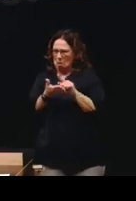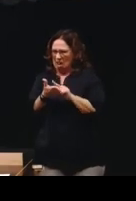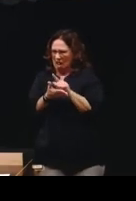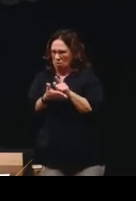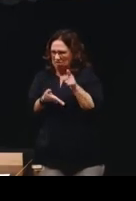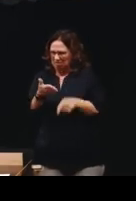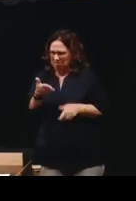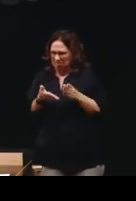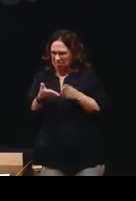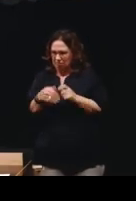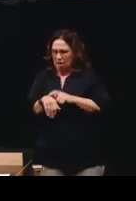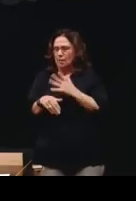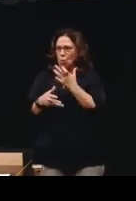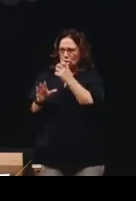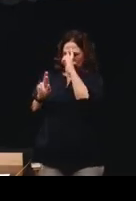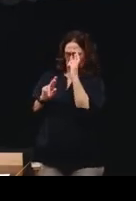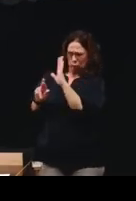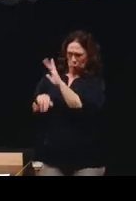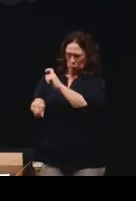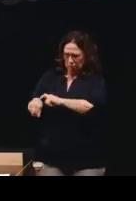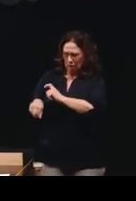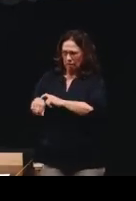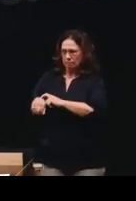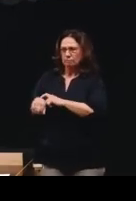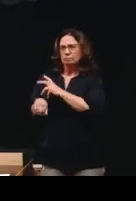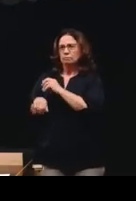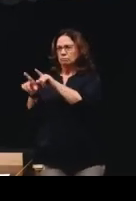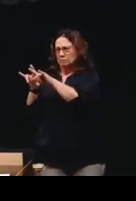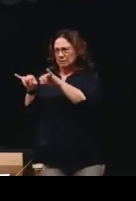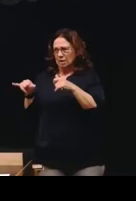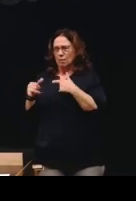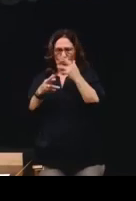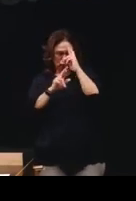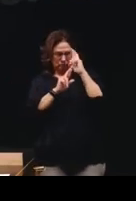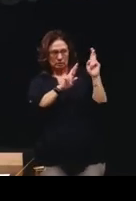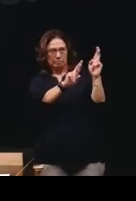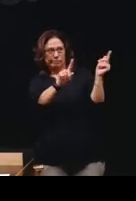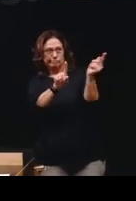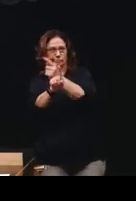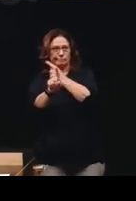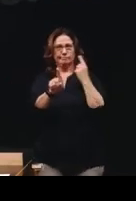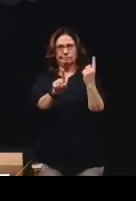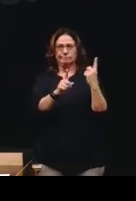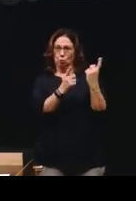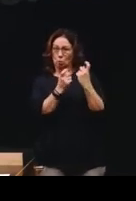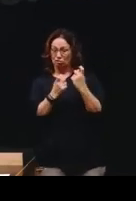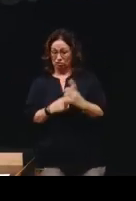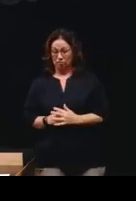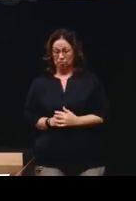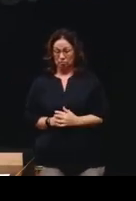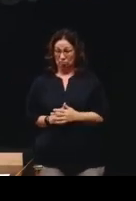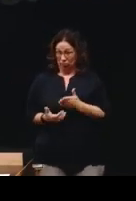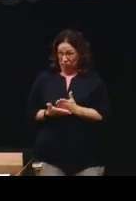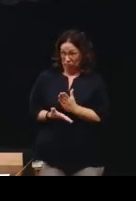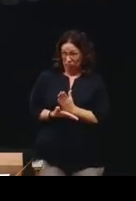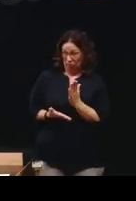want to be mindful of, you know, your time and, you know, have a tradition, but I want to also be respectful of the people who have some questions for you, if that's